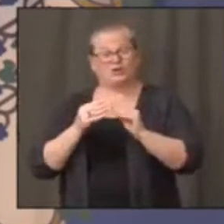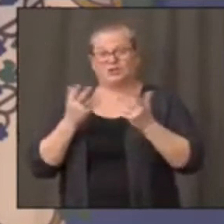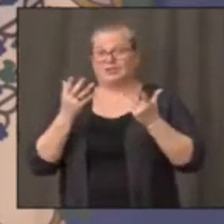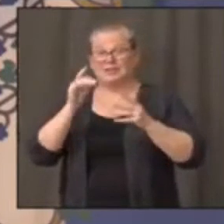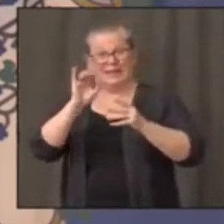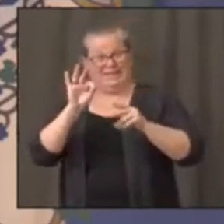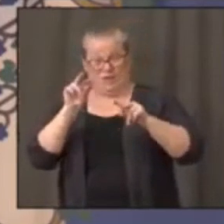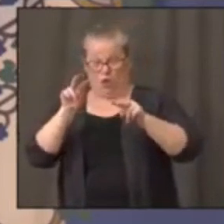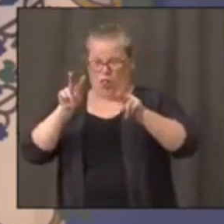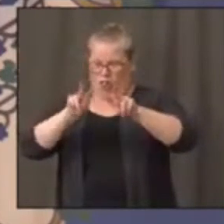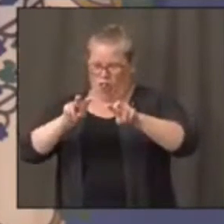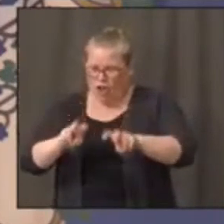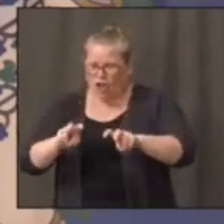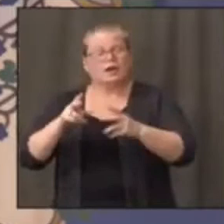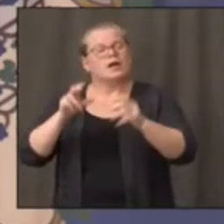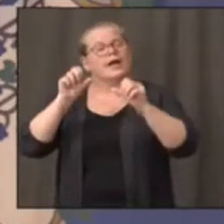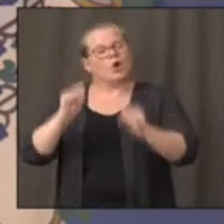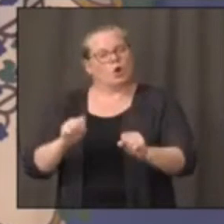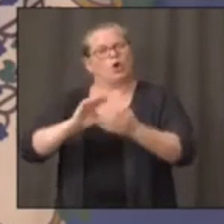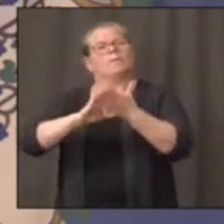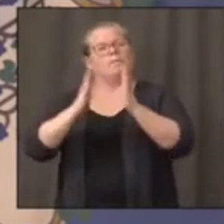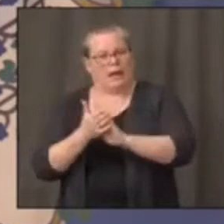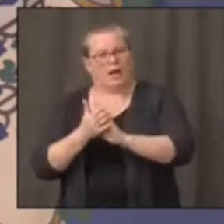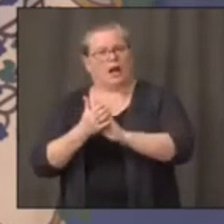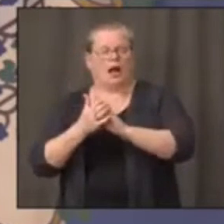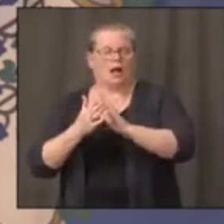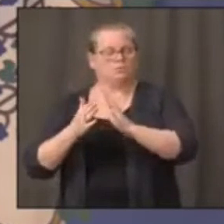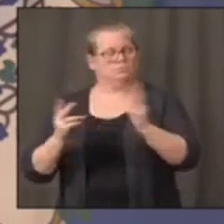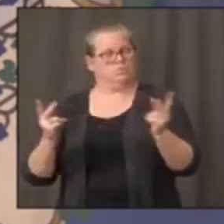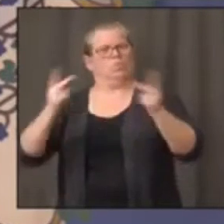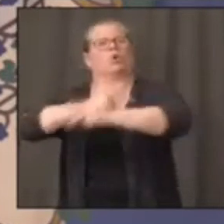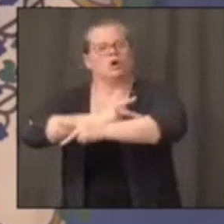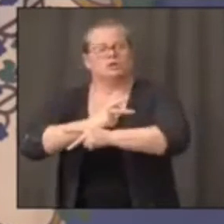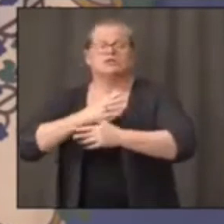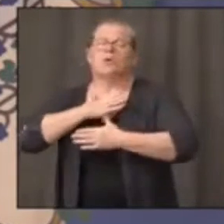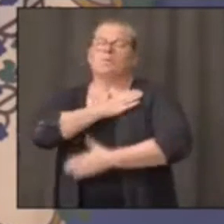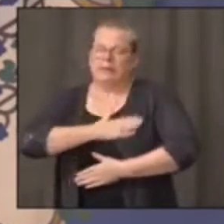a canary in the coal mine. So please, please be very careful.